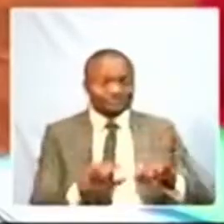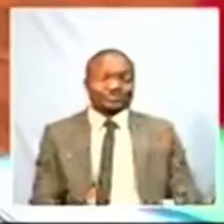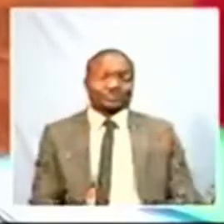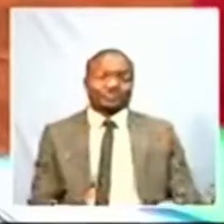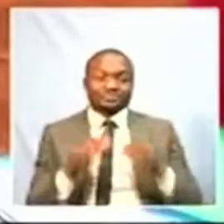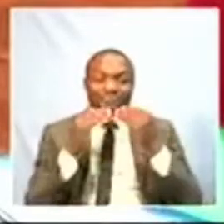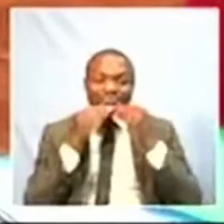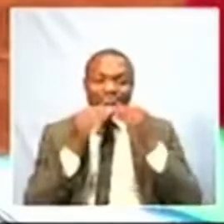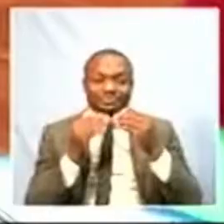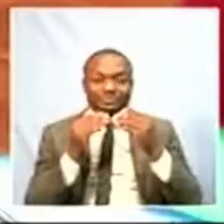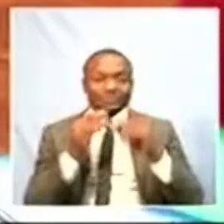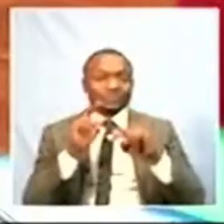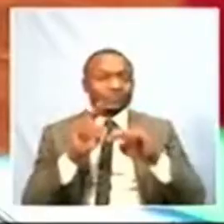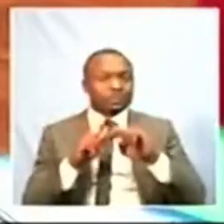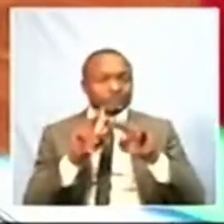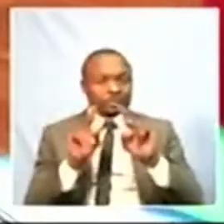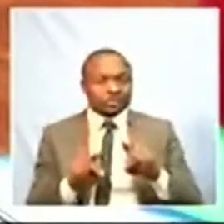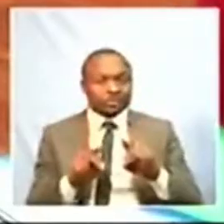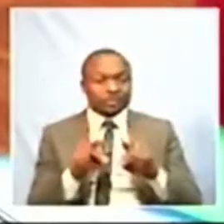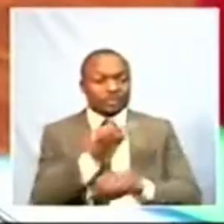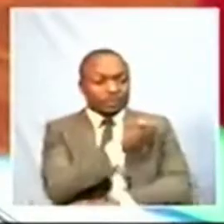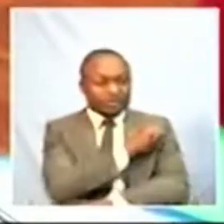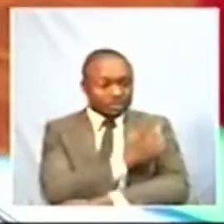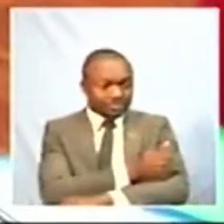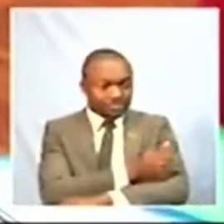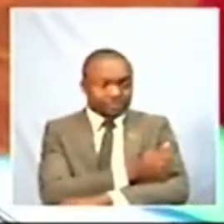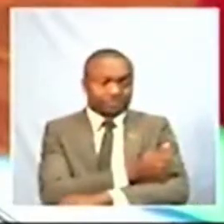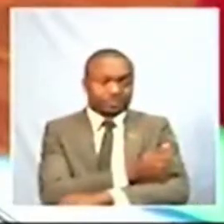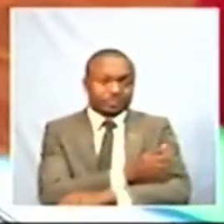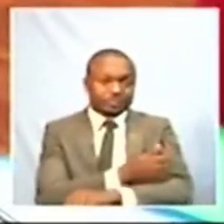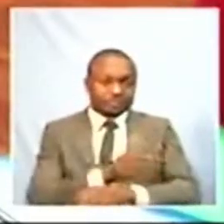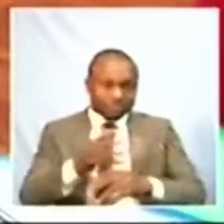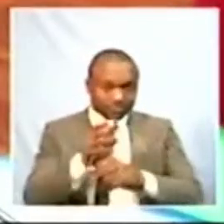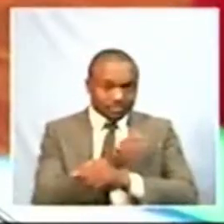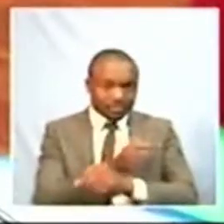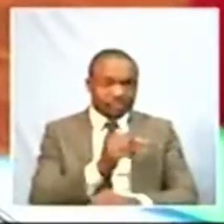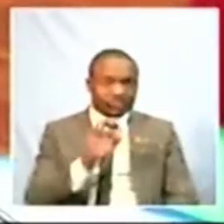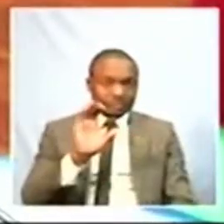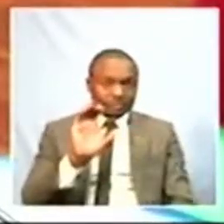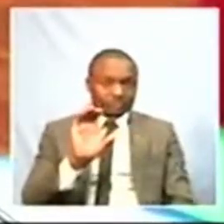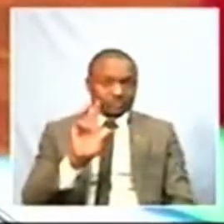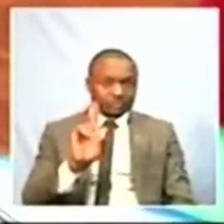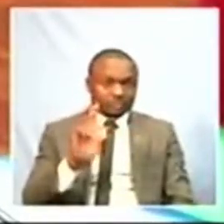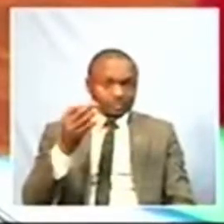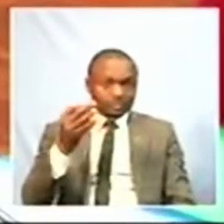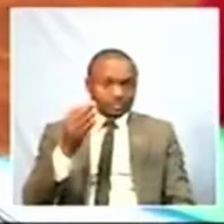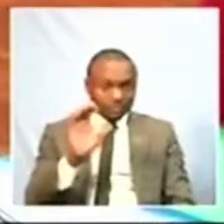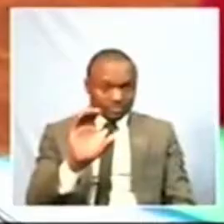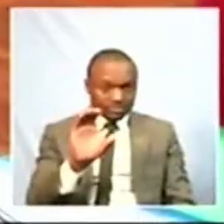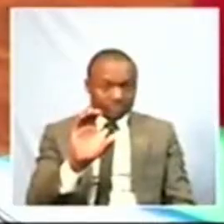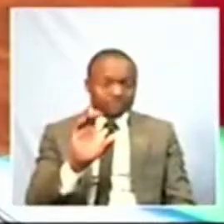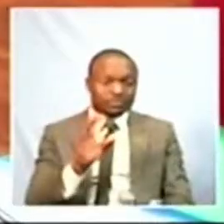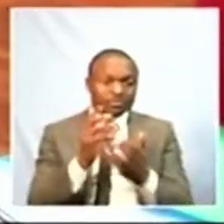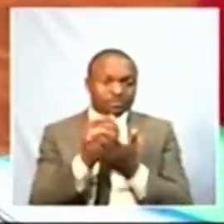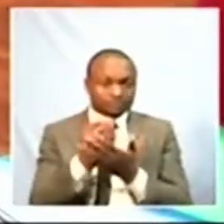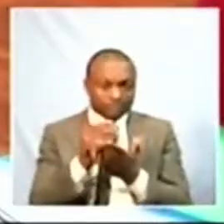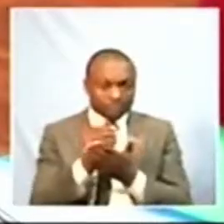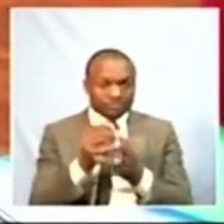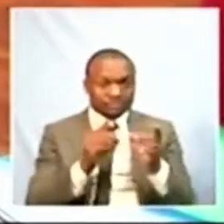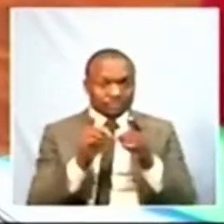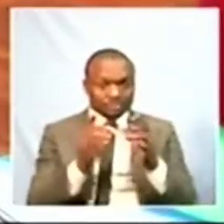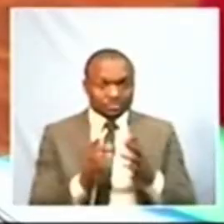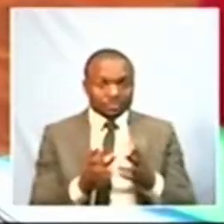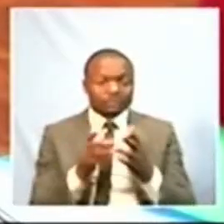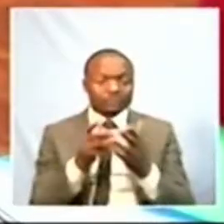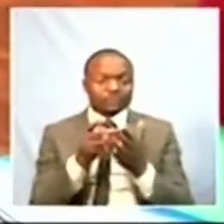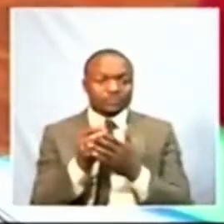Thank you, Chair. The authority was sought from the CDFC committee, and as for the account, I think Director of